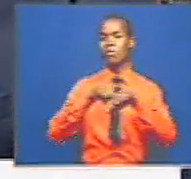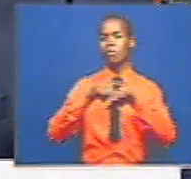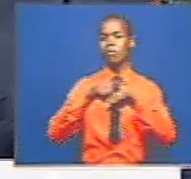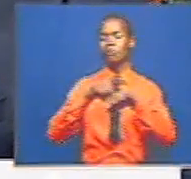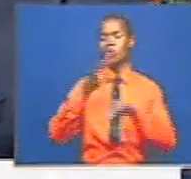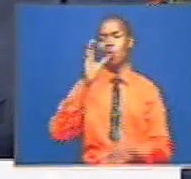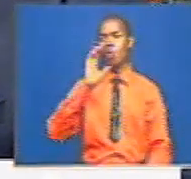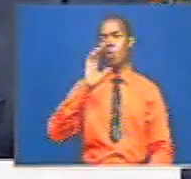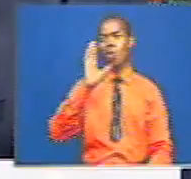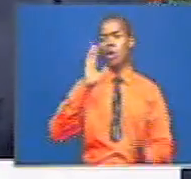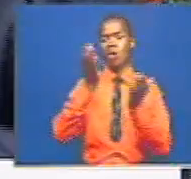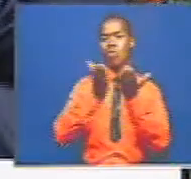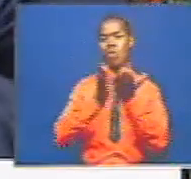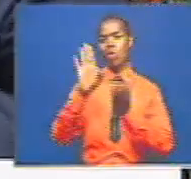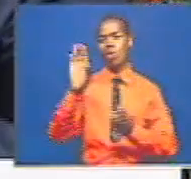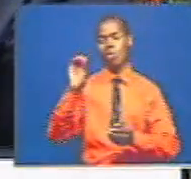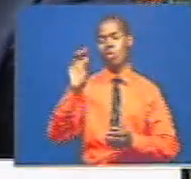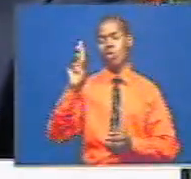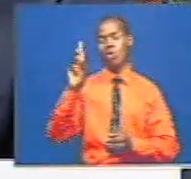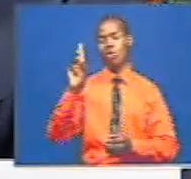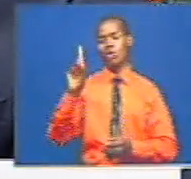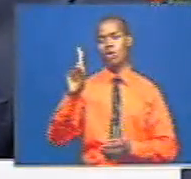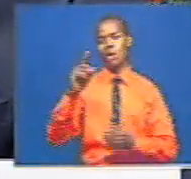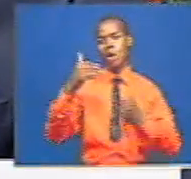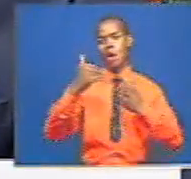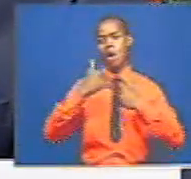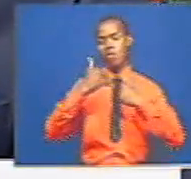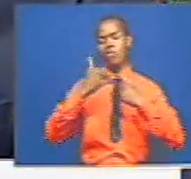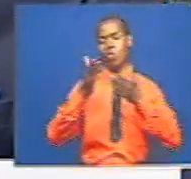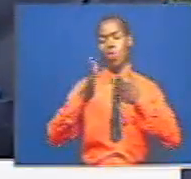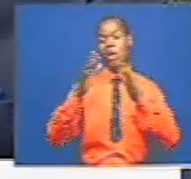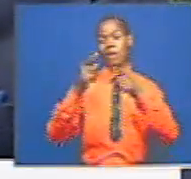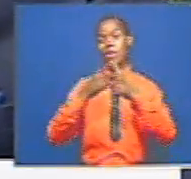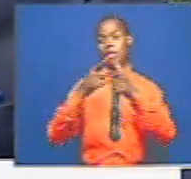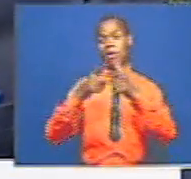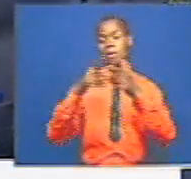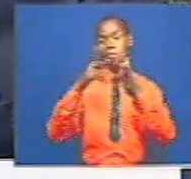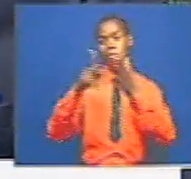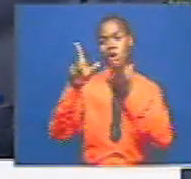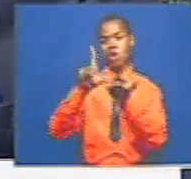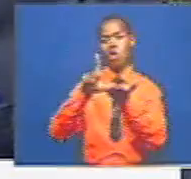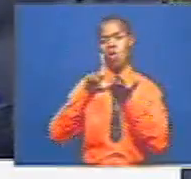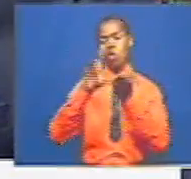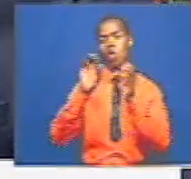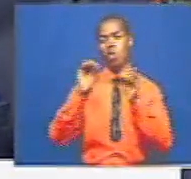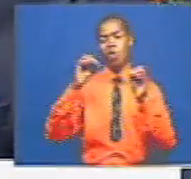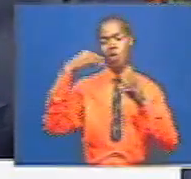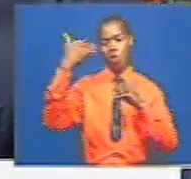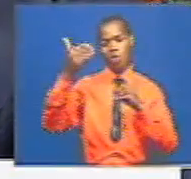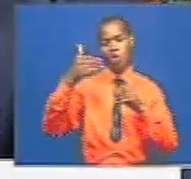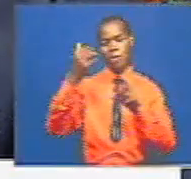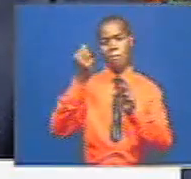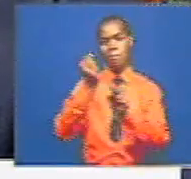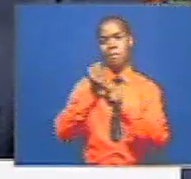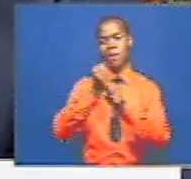water services board, they are entrusted with those facilities, they don't repay the loan, and they keep on charging